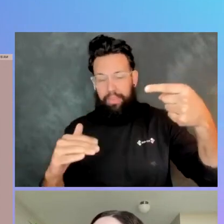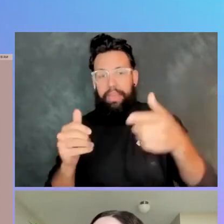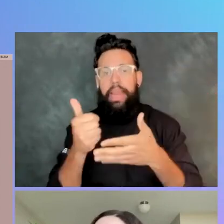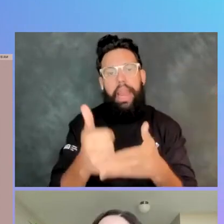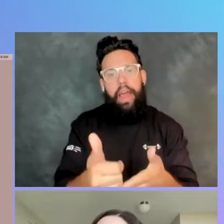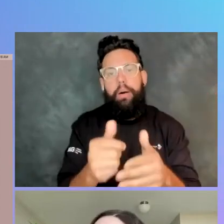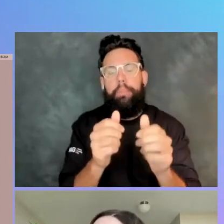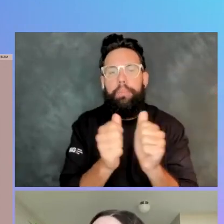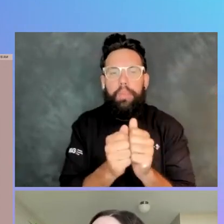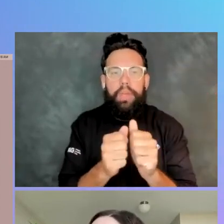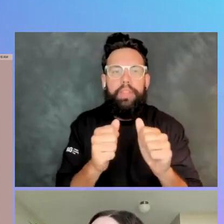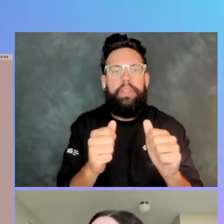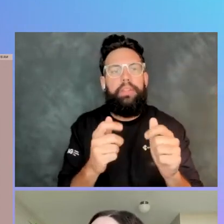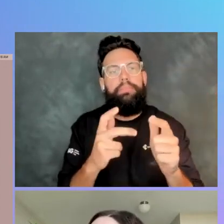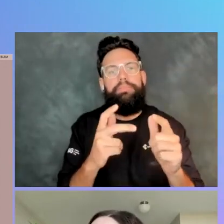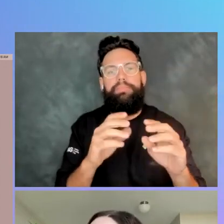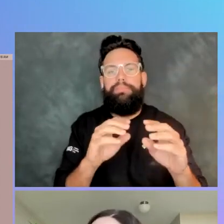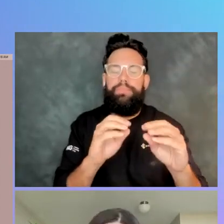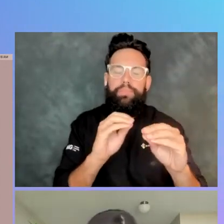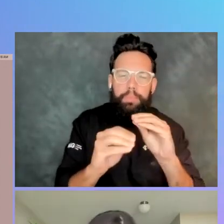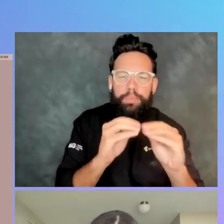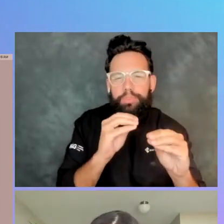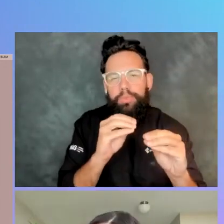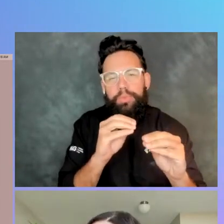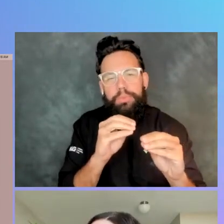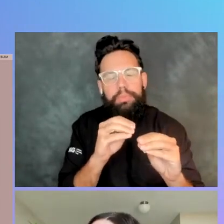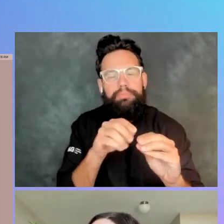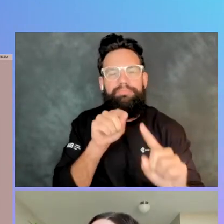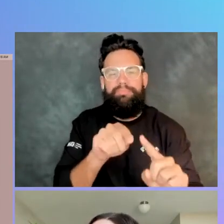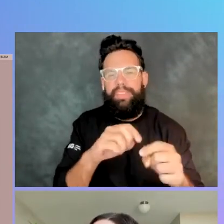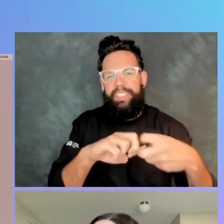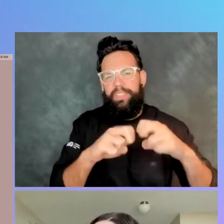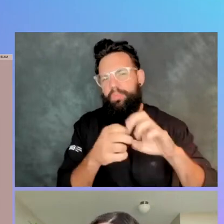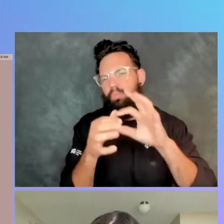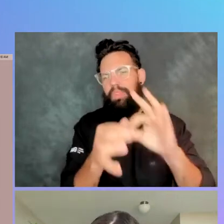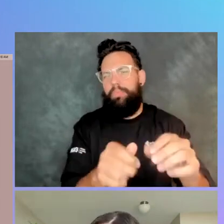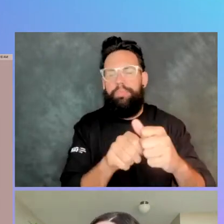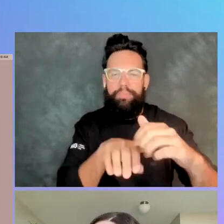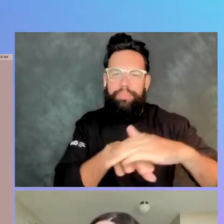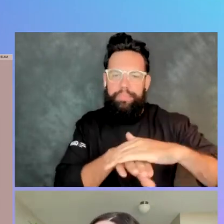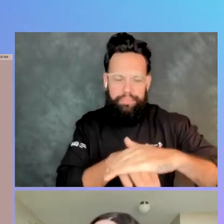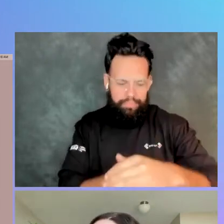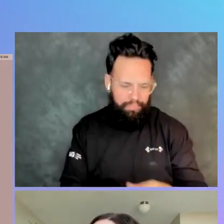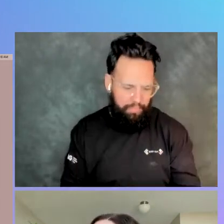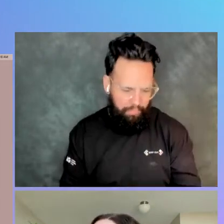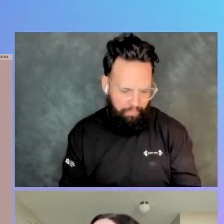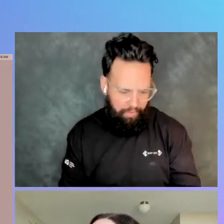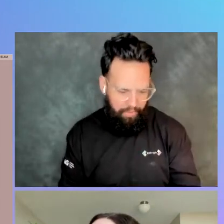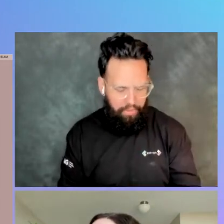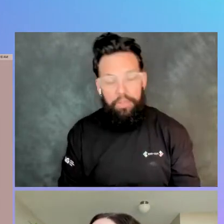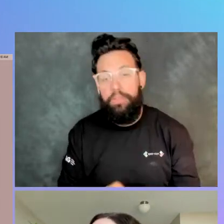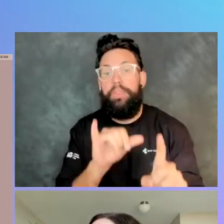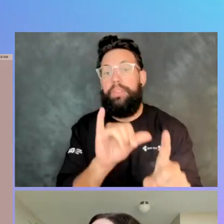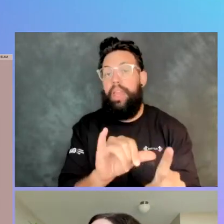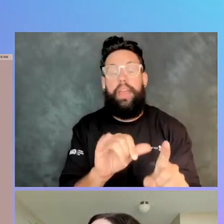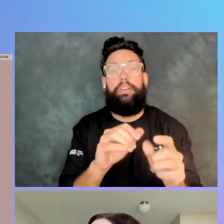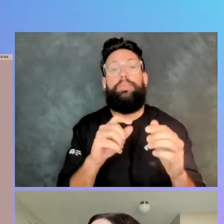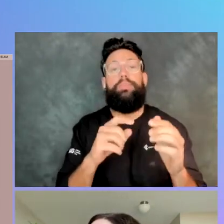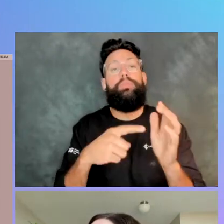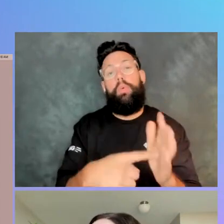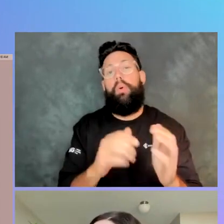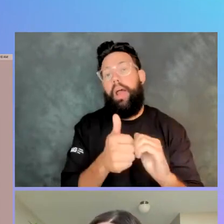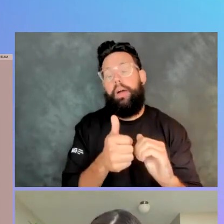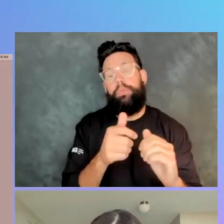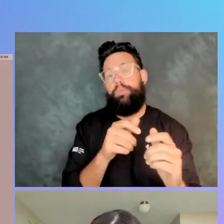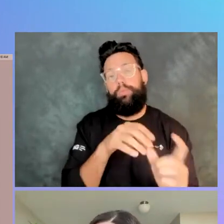tricky accessibility issue. So that was the way you would capture a scan on Android. What I'd like to show you now